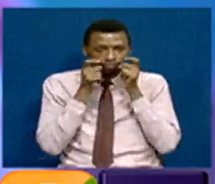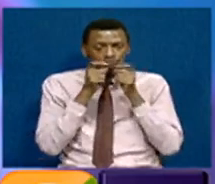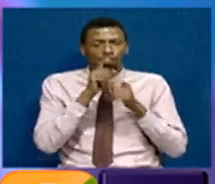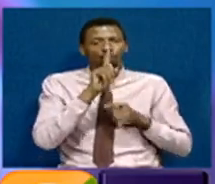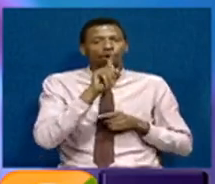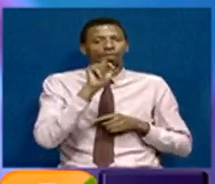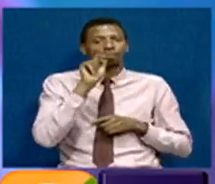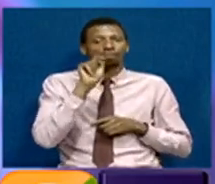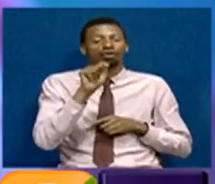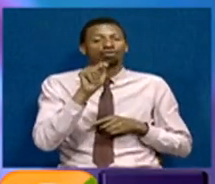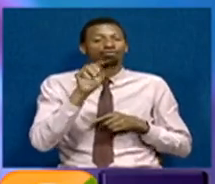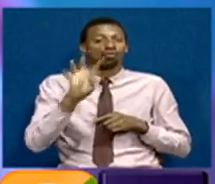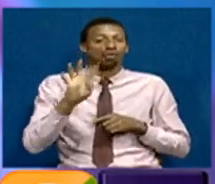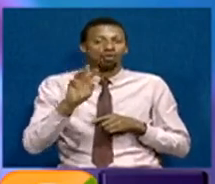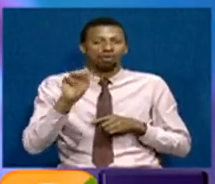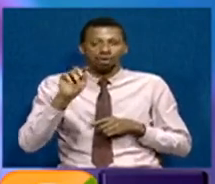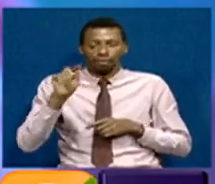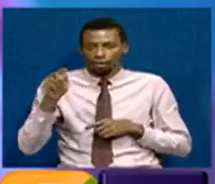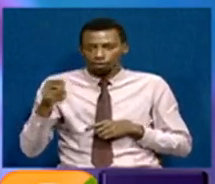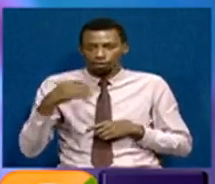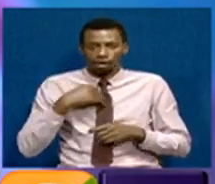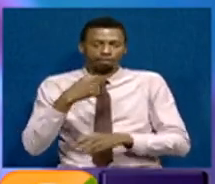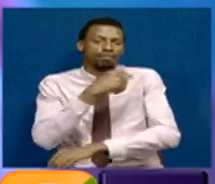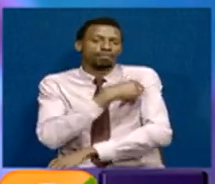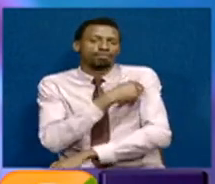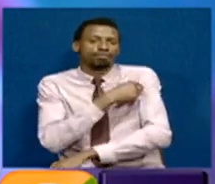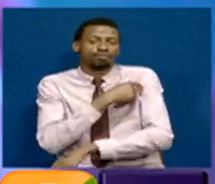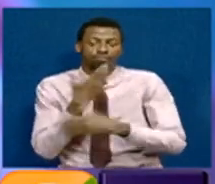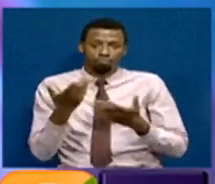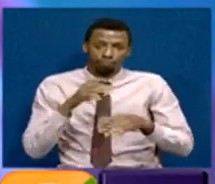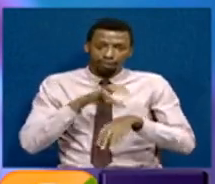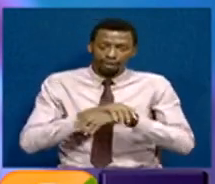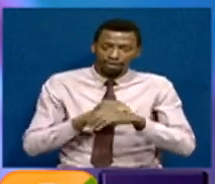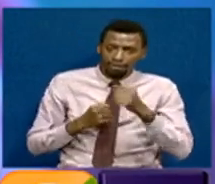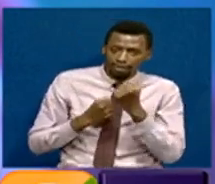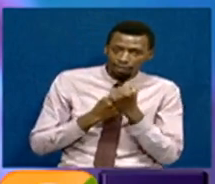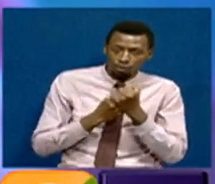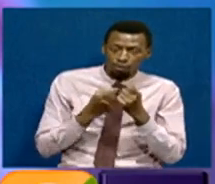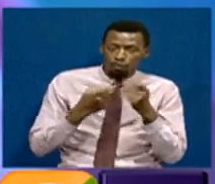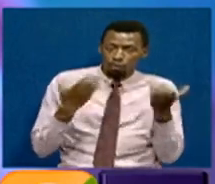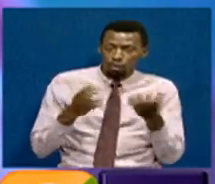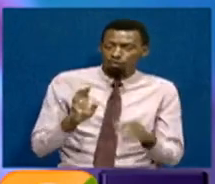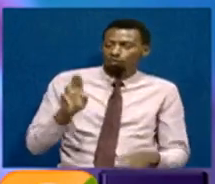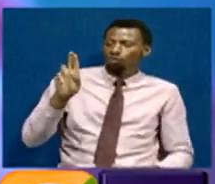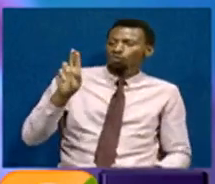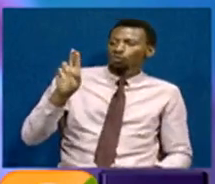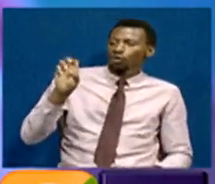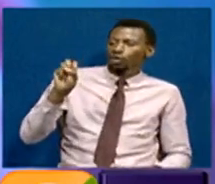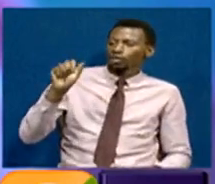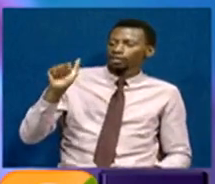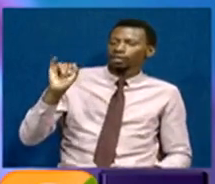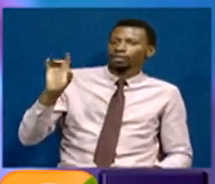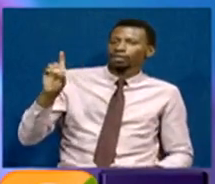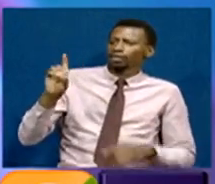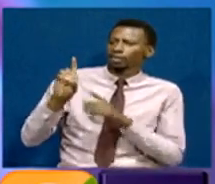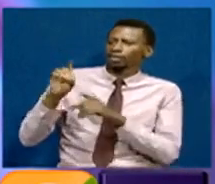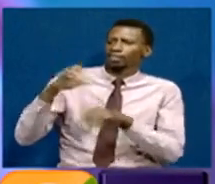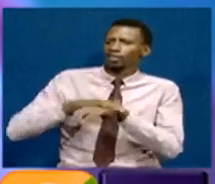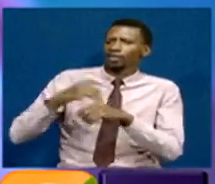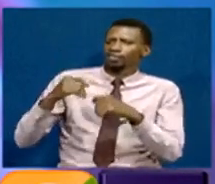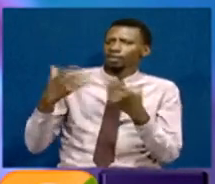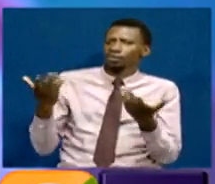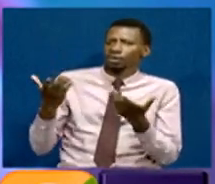about 95%. Where did we get funds for this? We got support from USAID. Where does USAID get money from? It gets money from